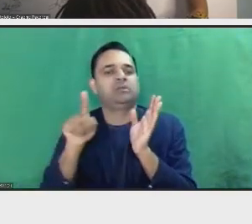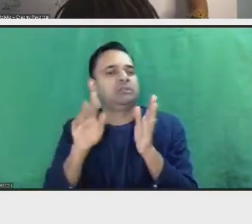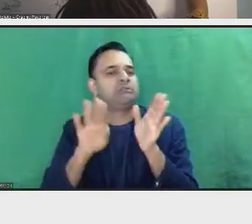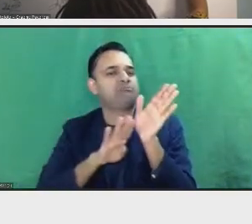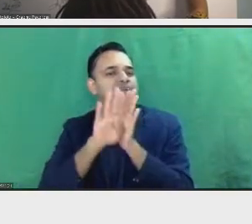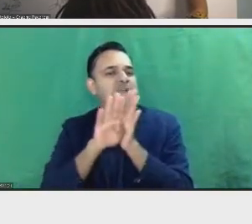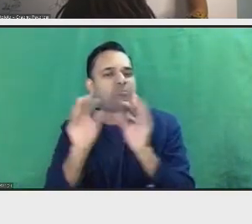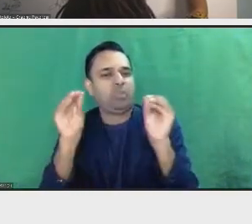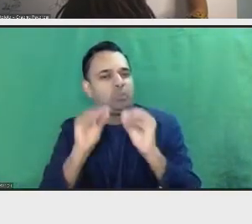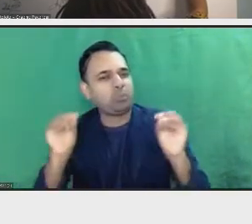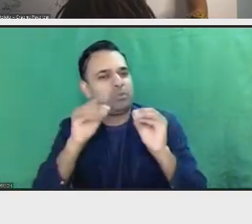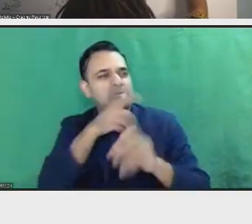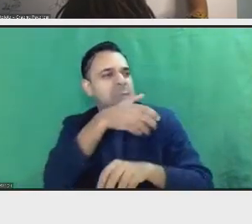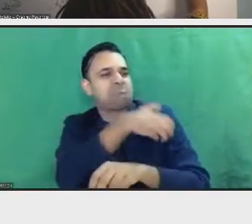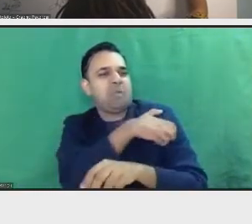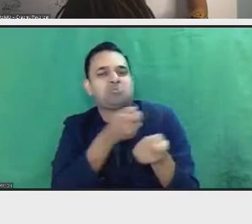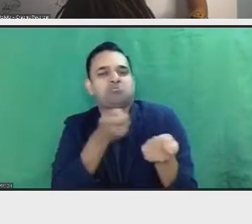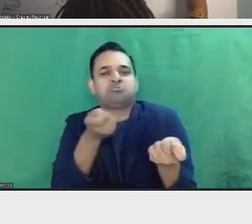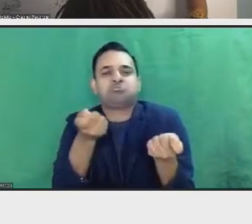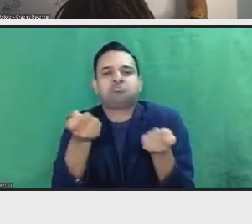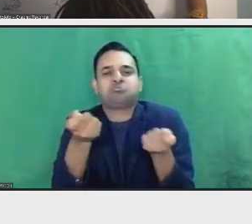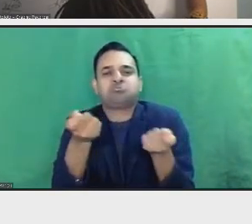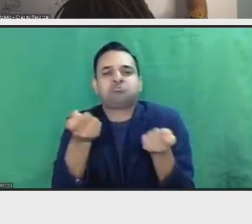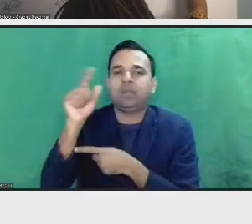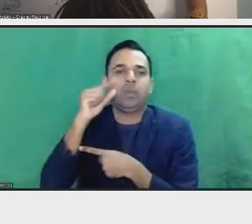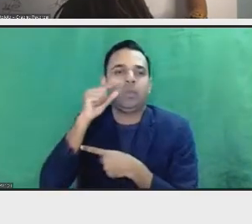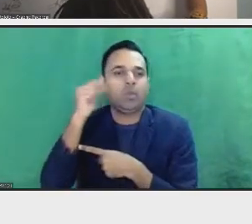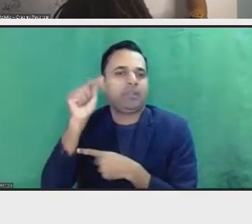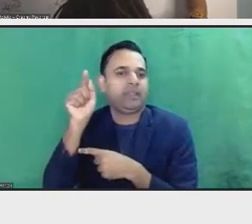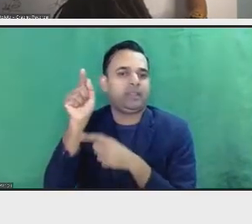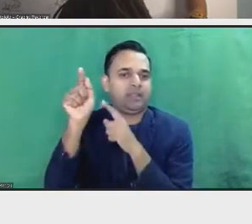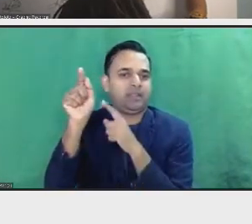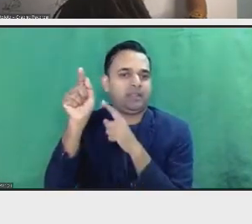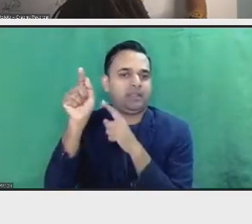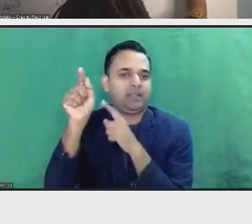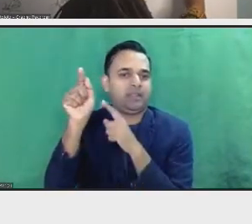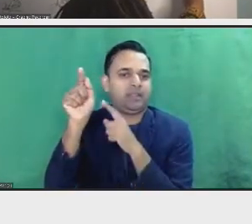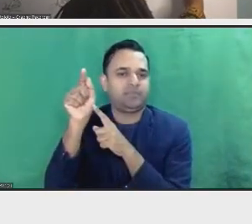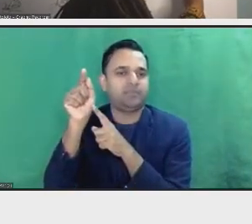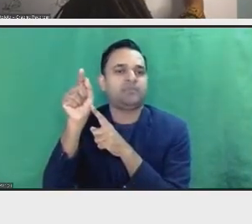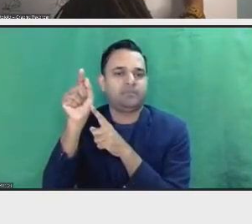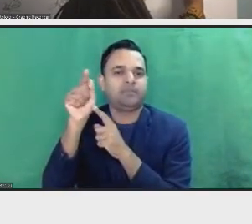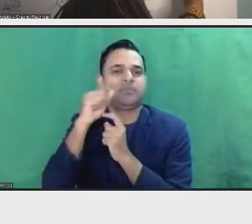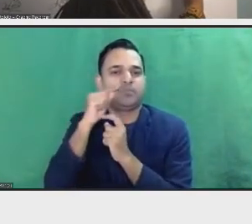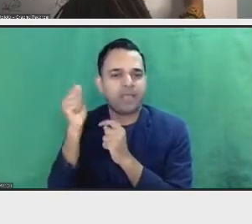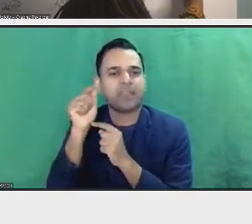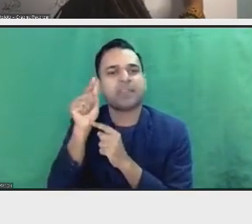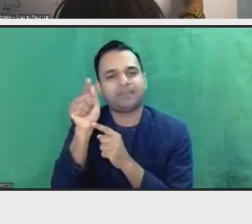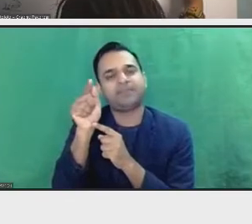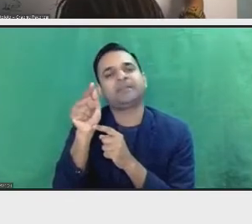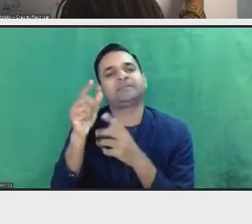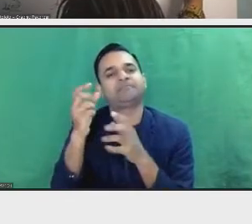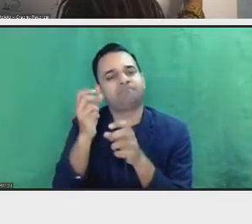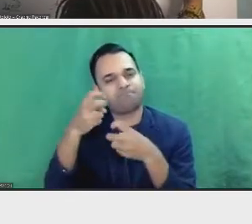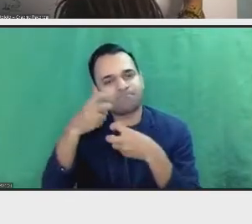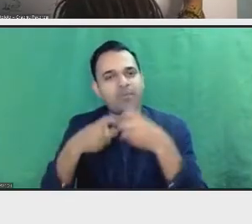exists. And now a new world order, which is going back to socio-political, economic, environmental, cultural, concrete